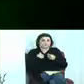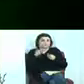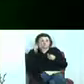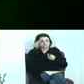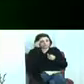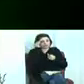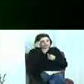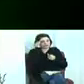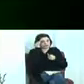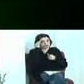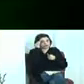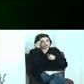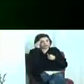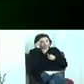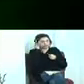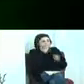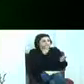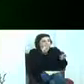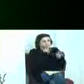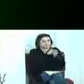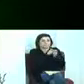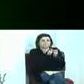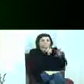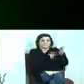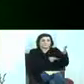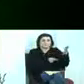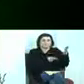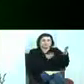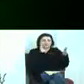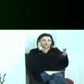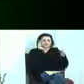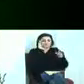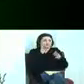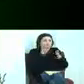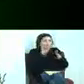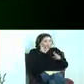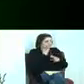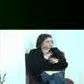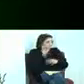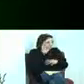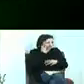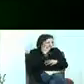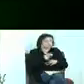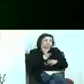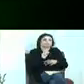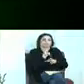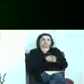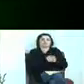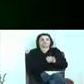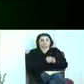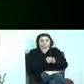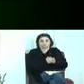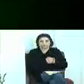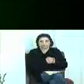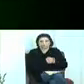and I know just what you're going through.